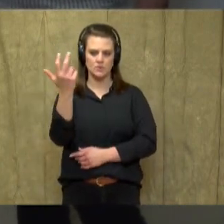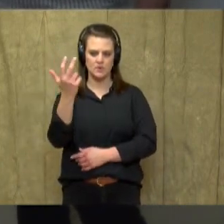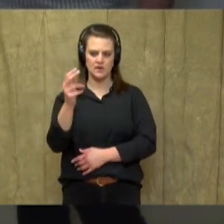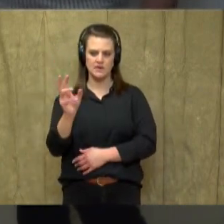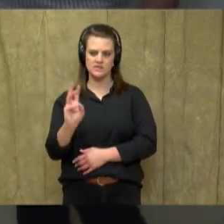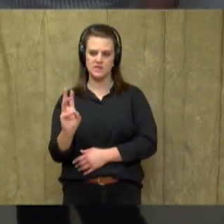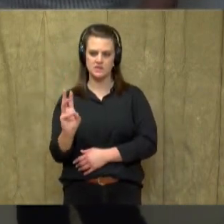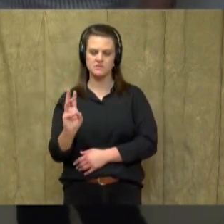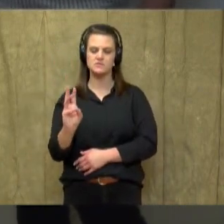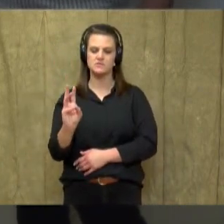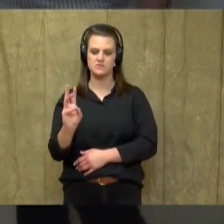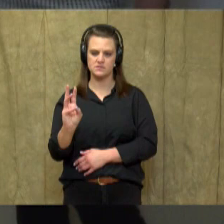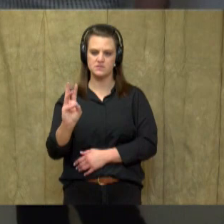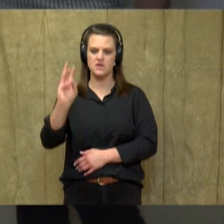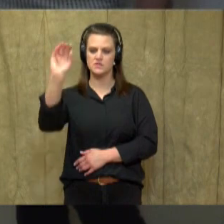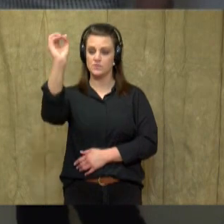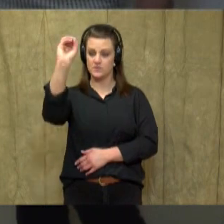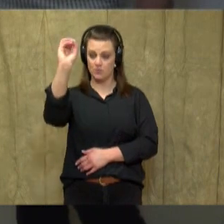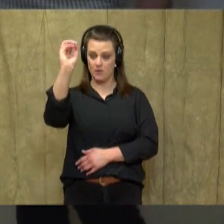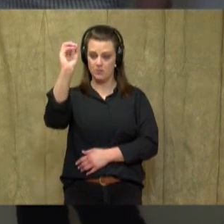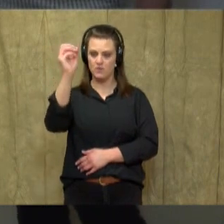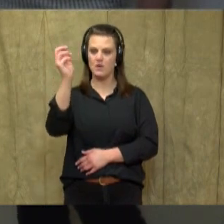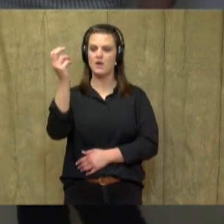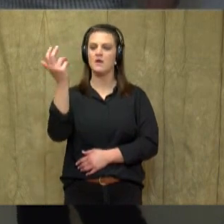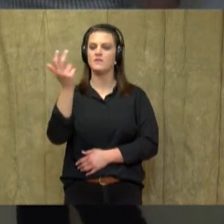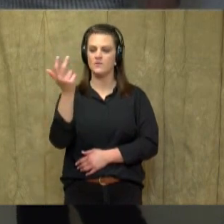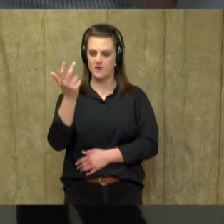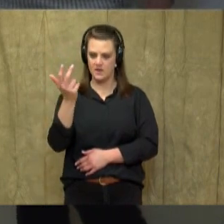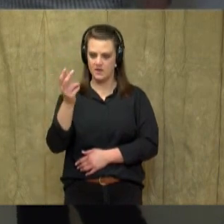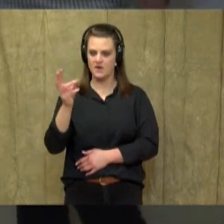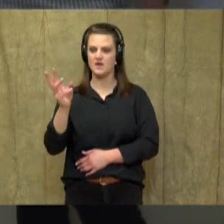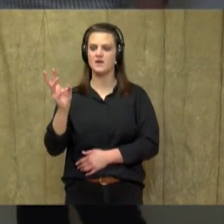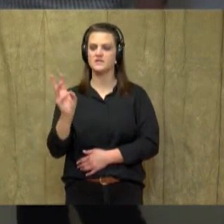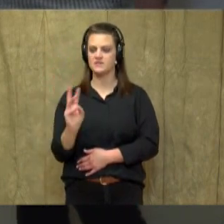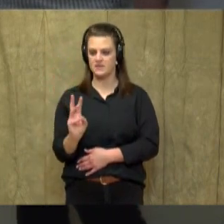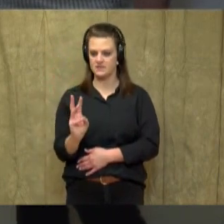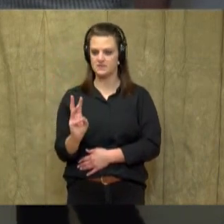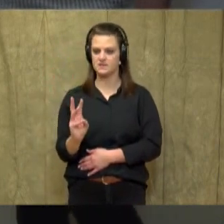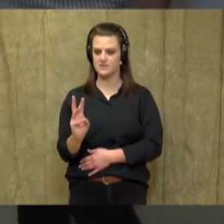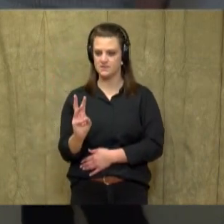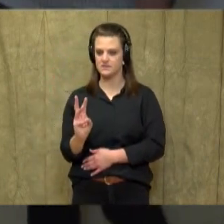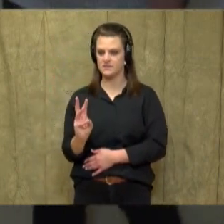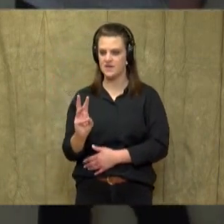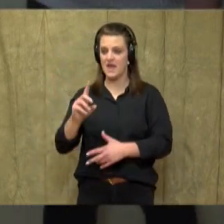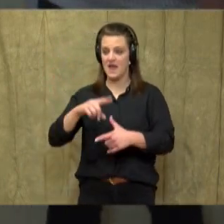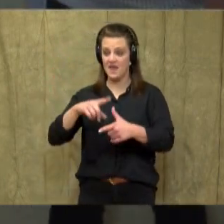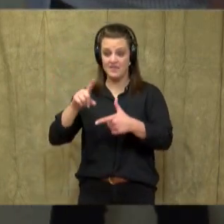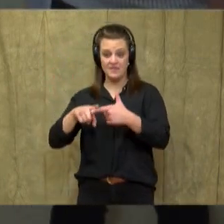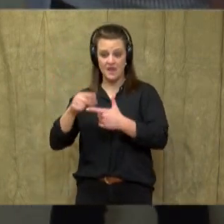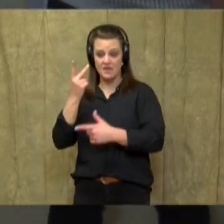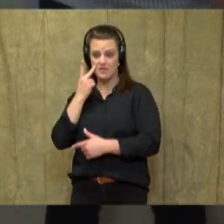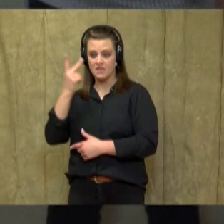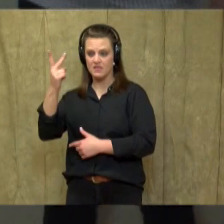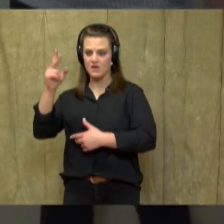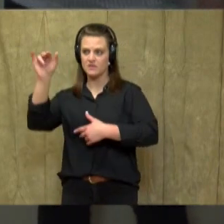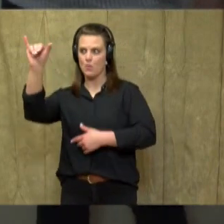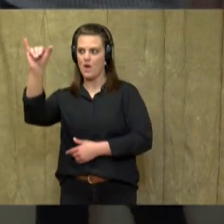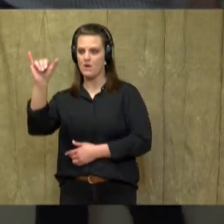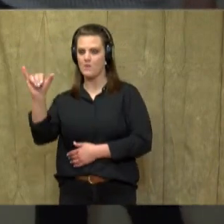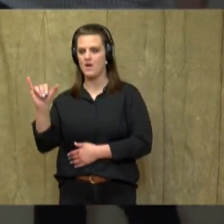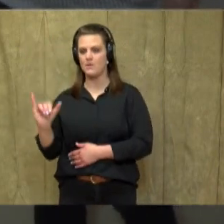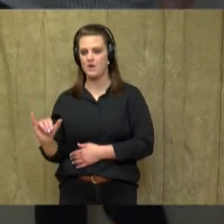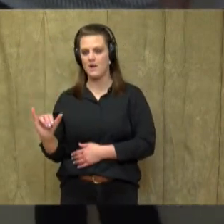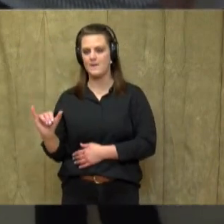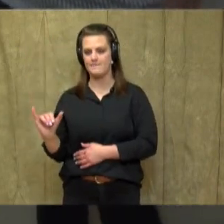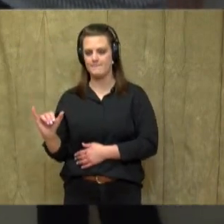I see from 0, we go to 3, and then 6. Yeah. And then look at the